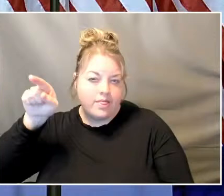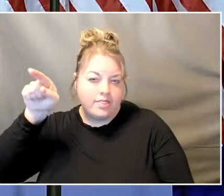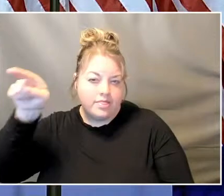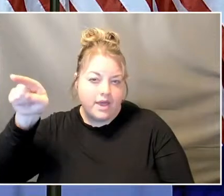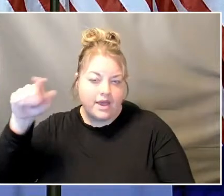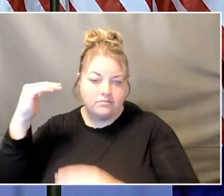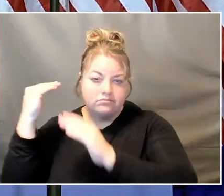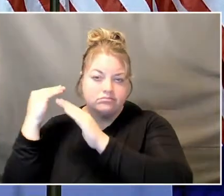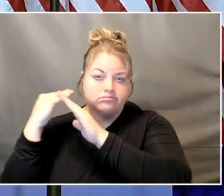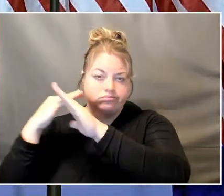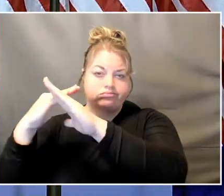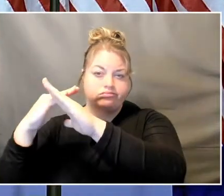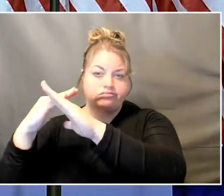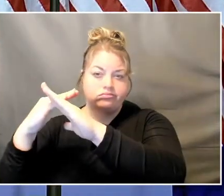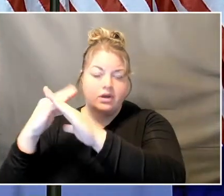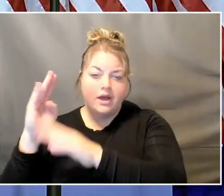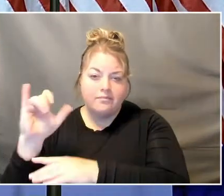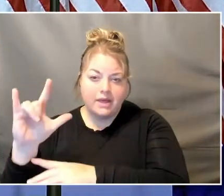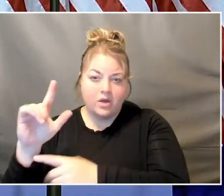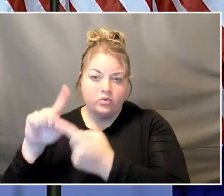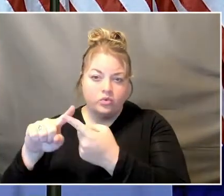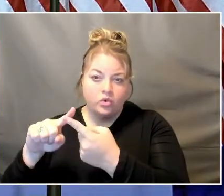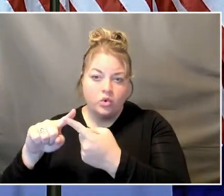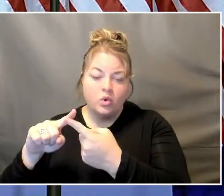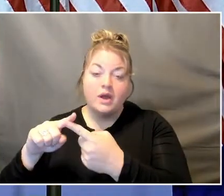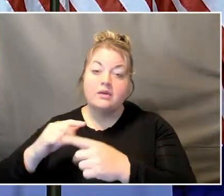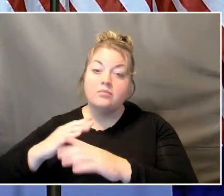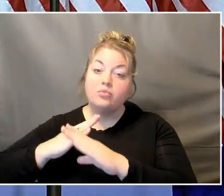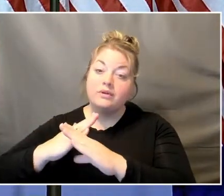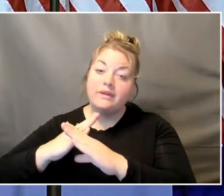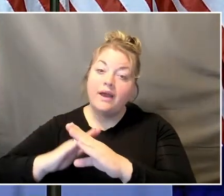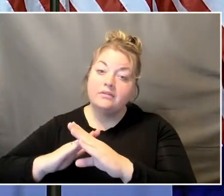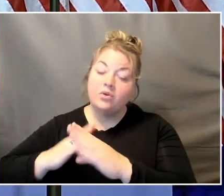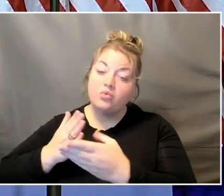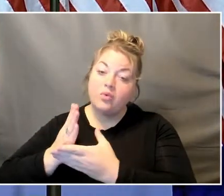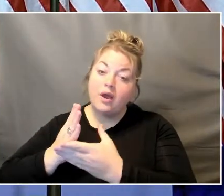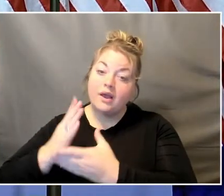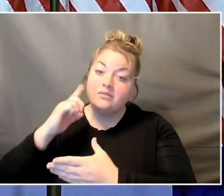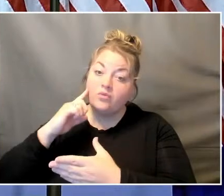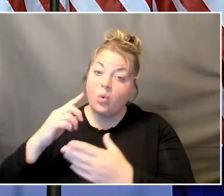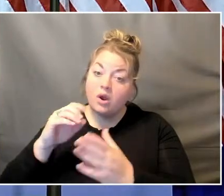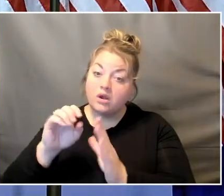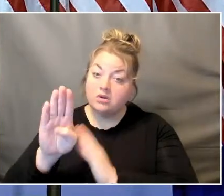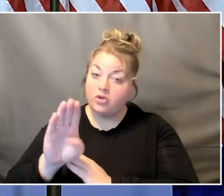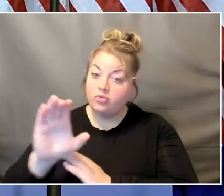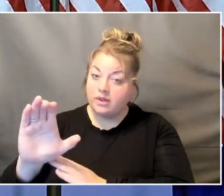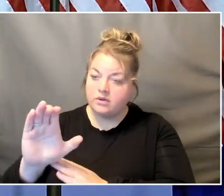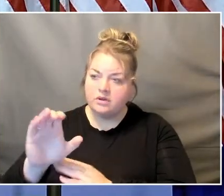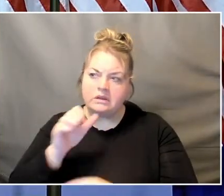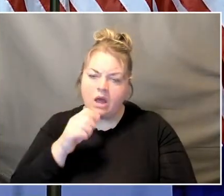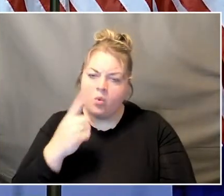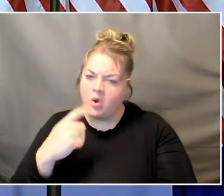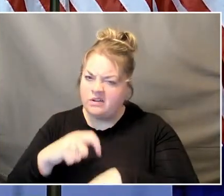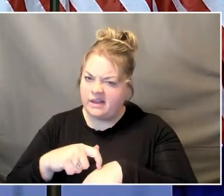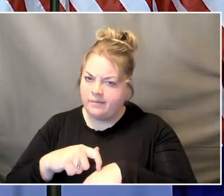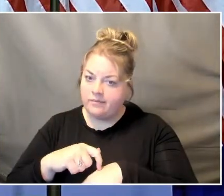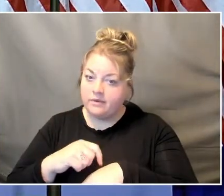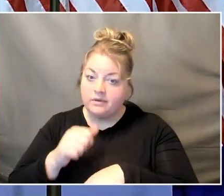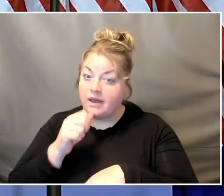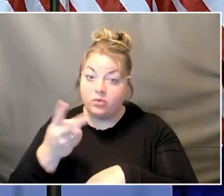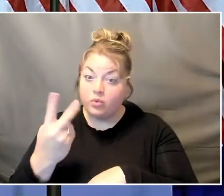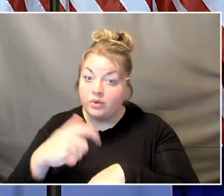to protect the right to contraception. Not once, not twice, but